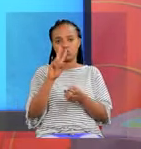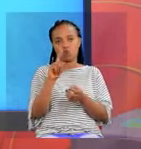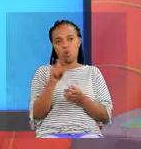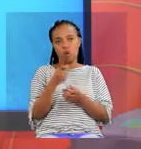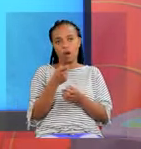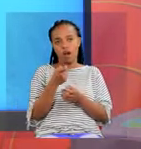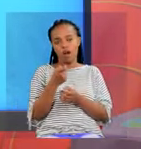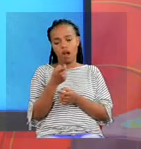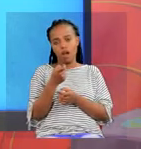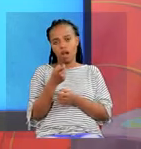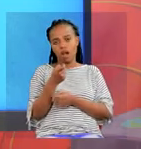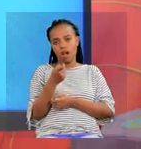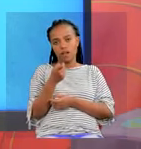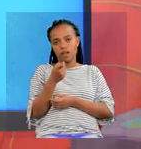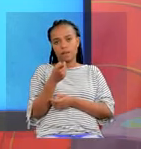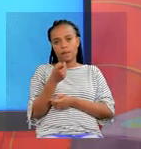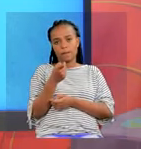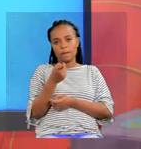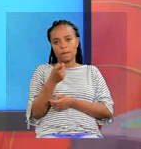comma